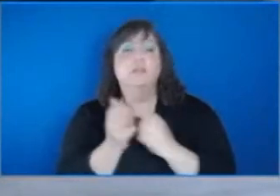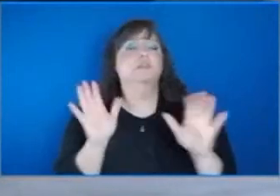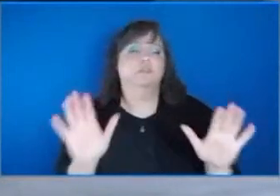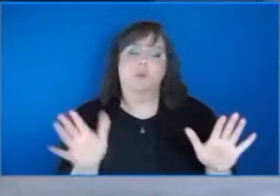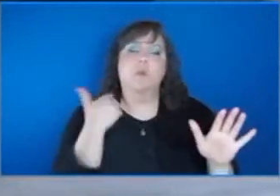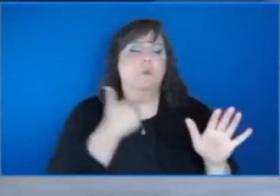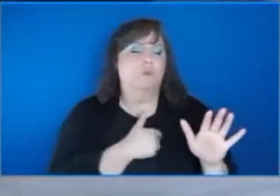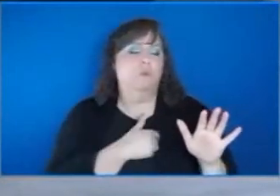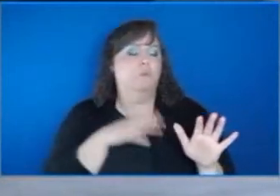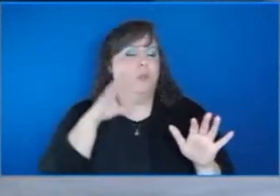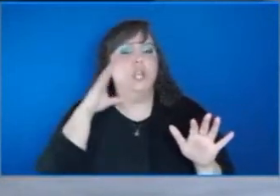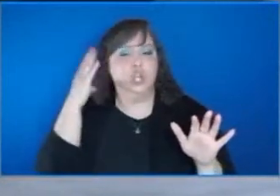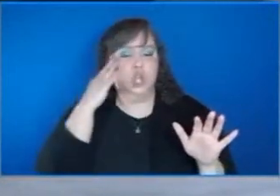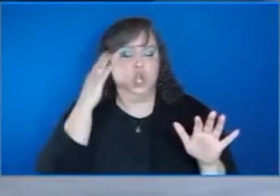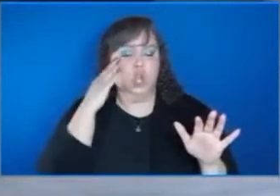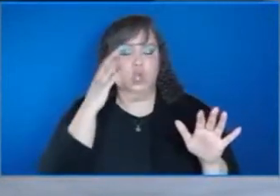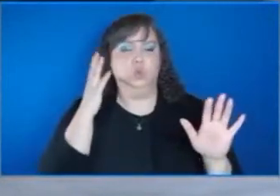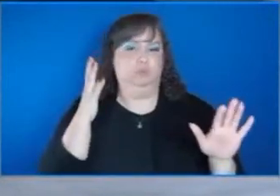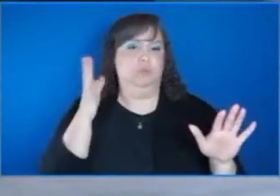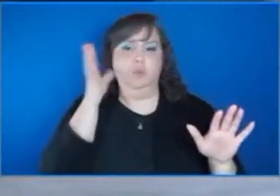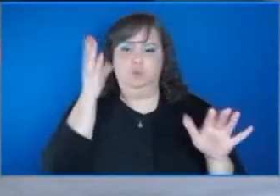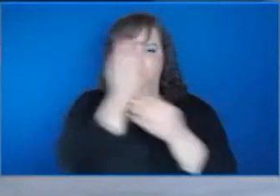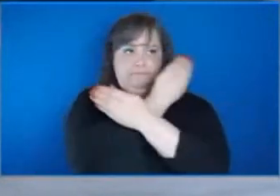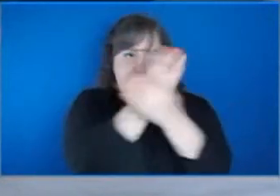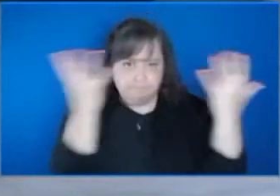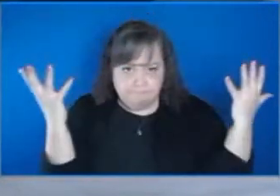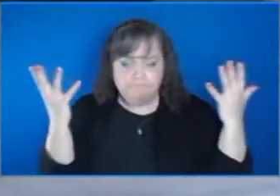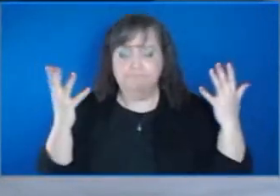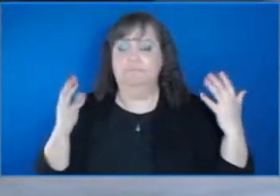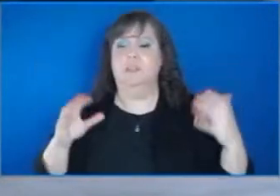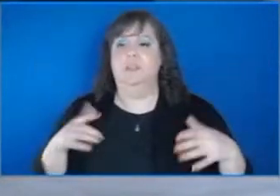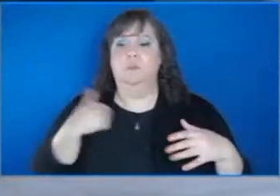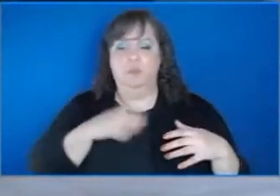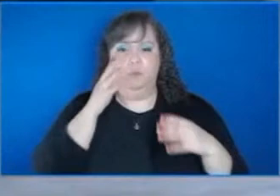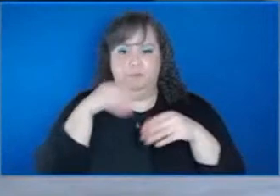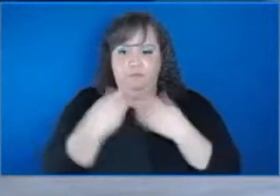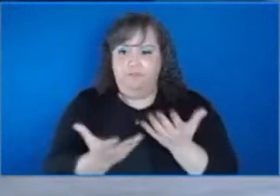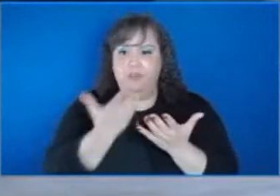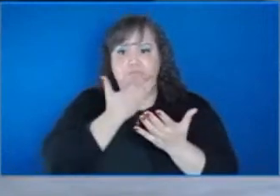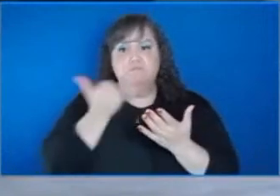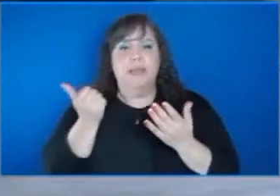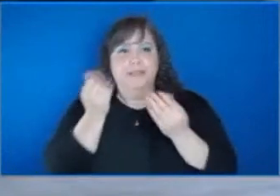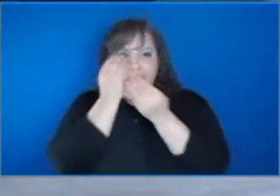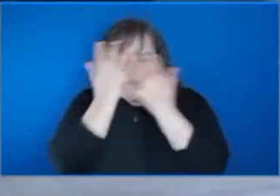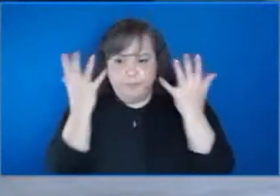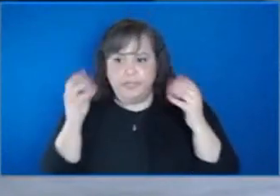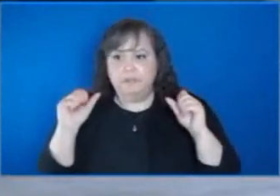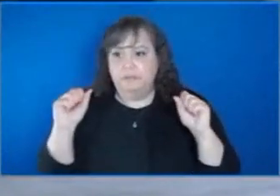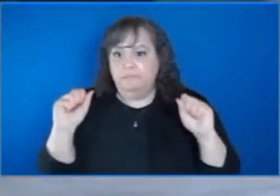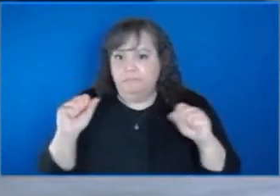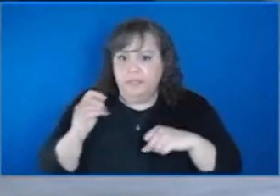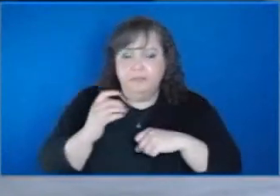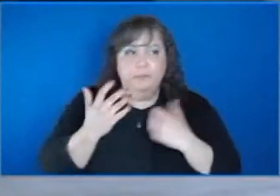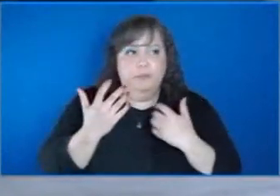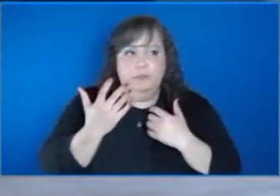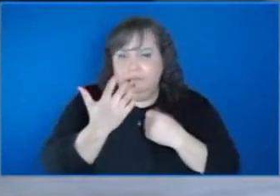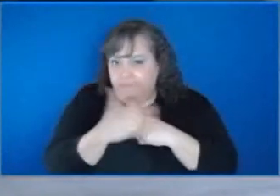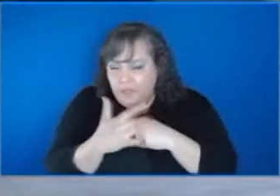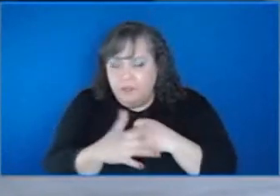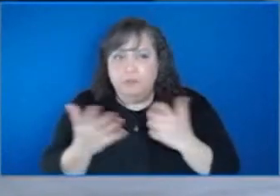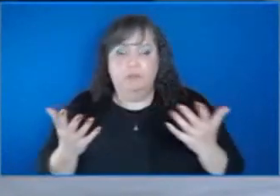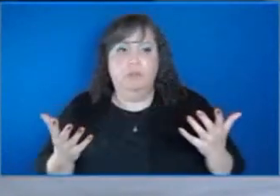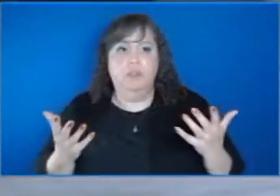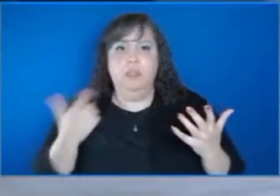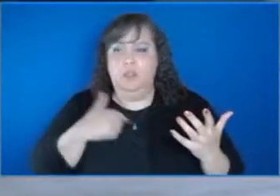the public would be told. We would provide the best information that we have available, and we would start developing what the mitigation